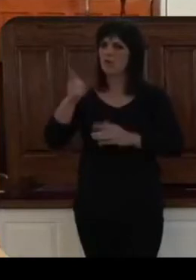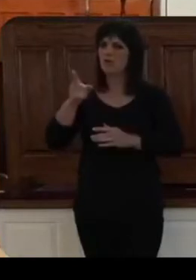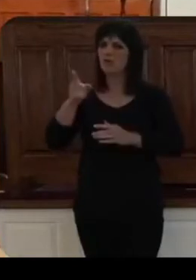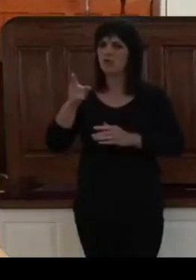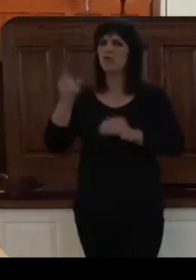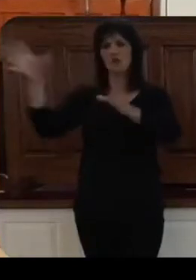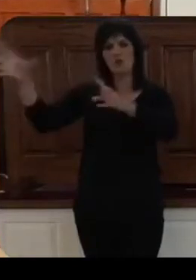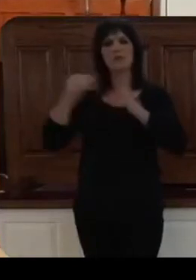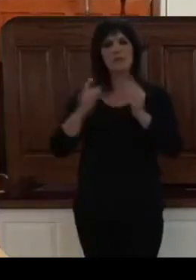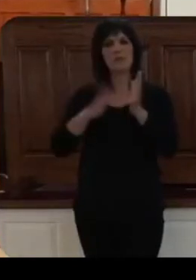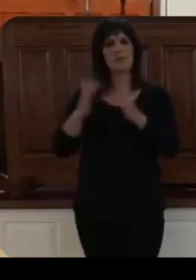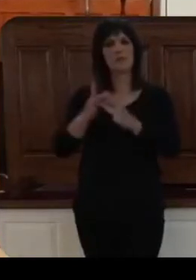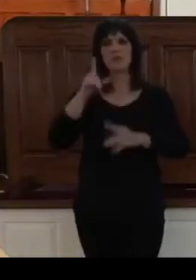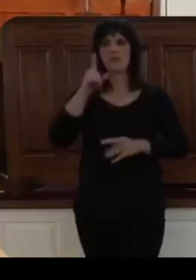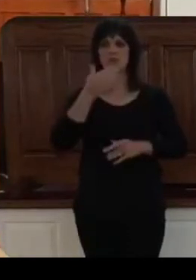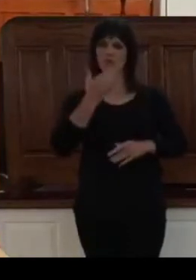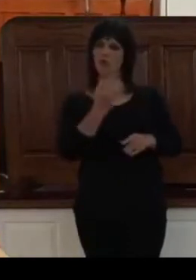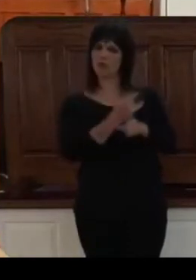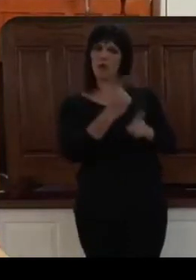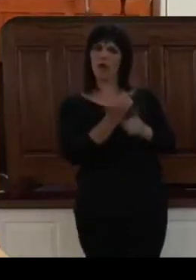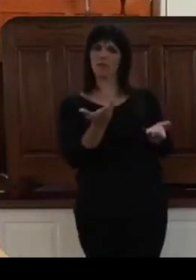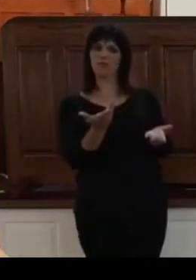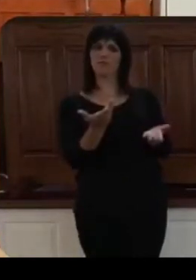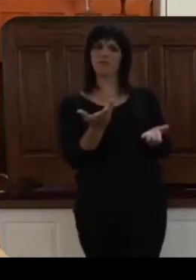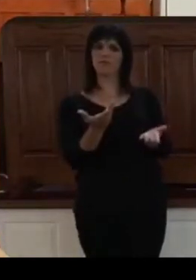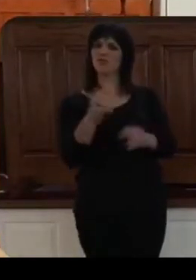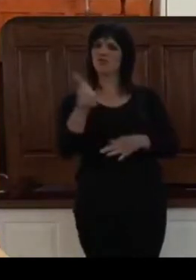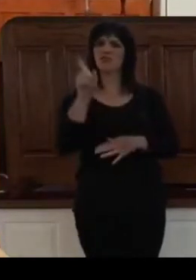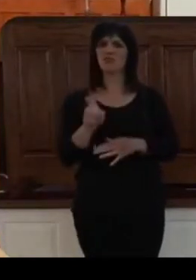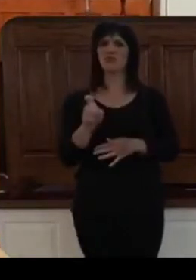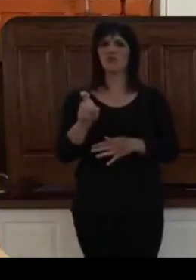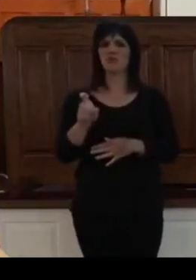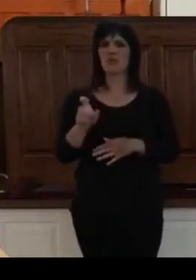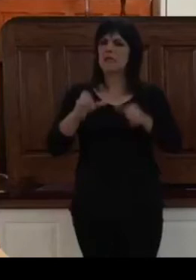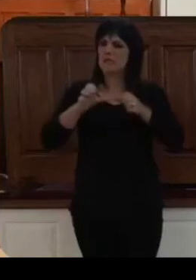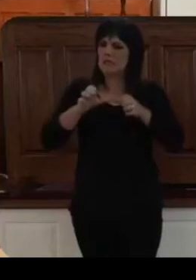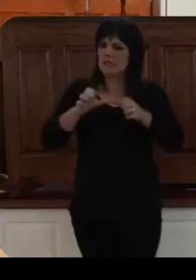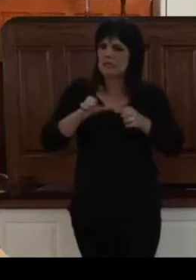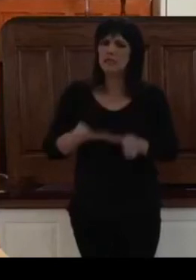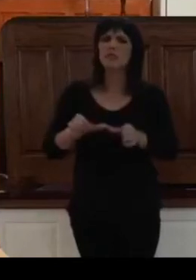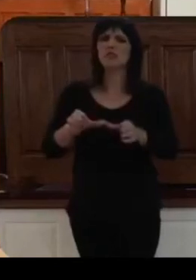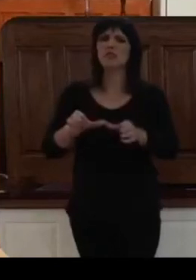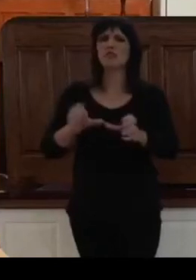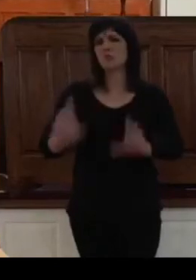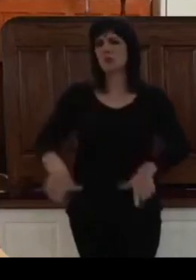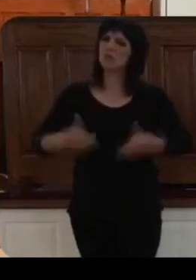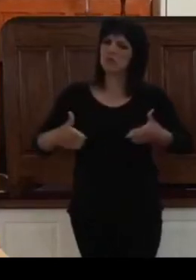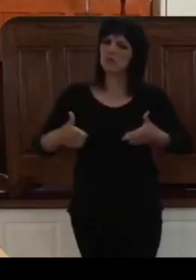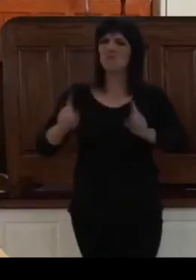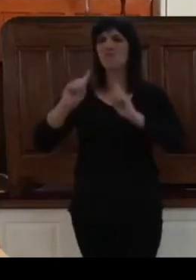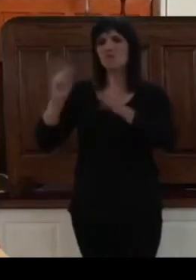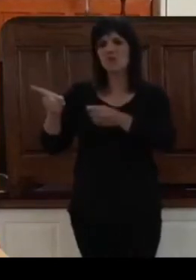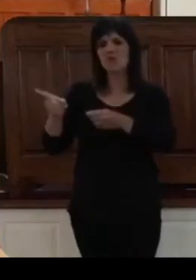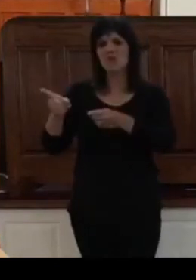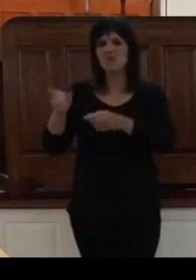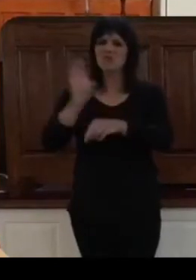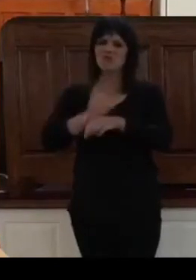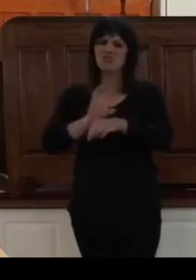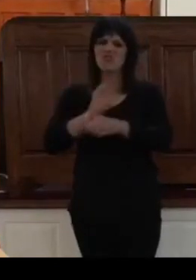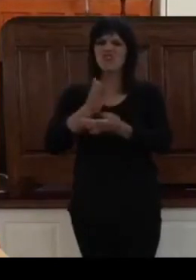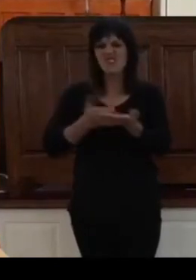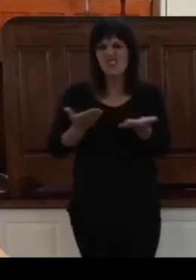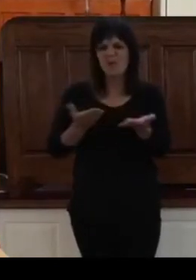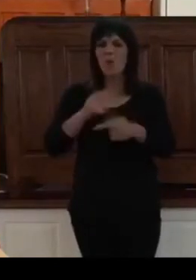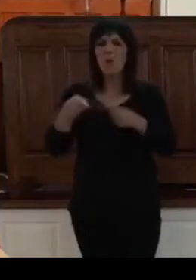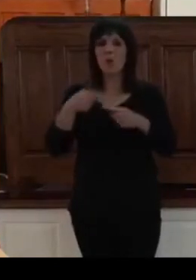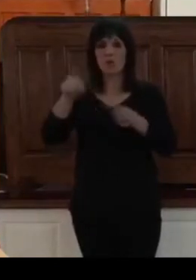You're good, right? You're good. You just need to continue to exist and go to church sometimes, and then when you